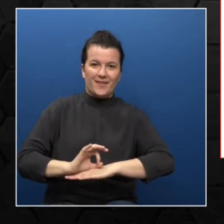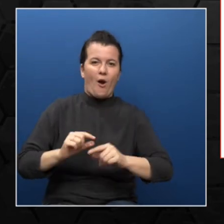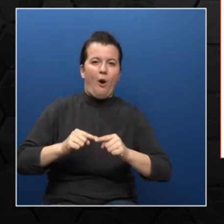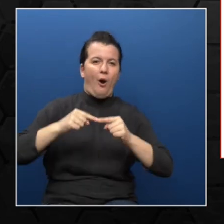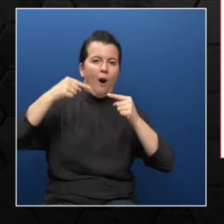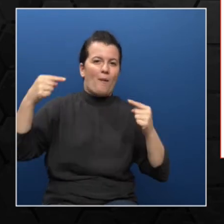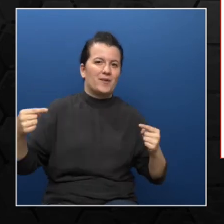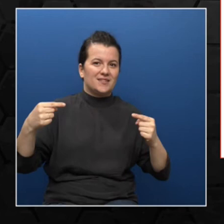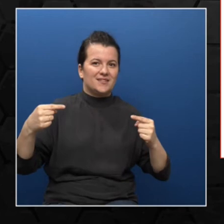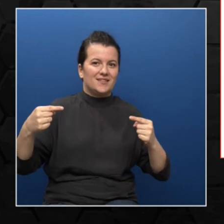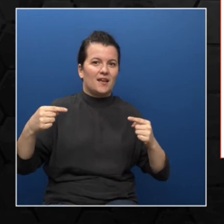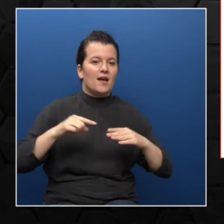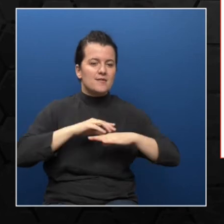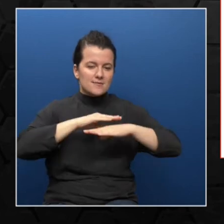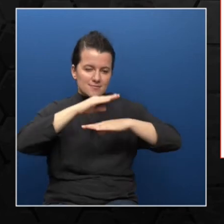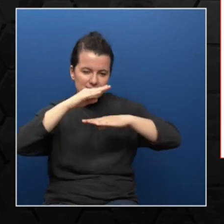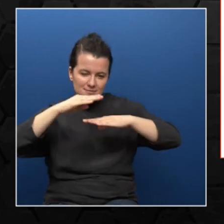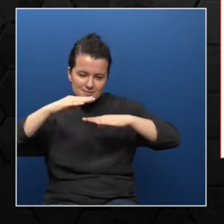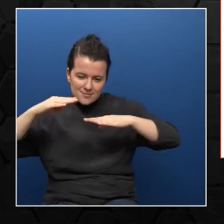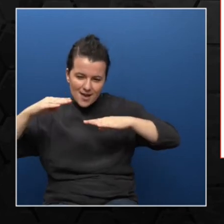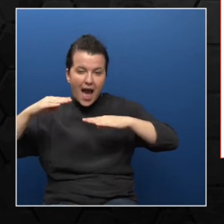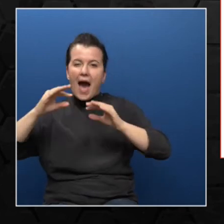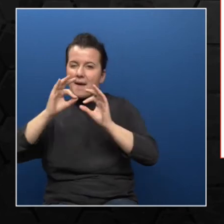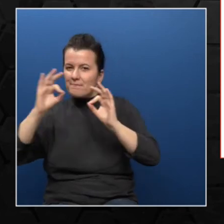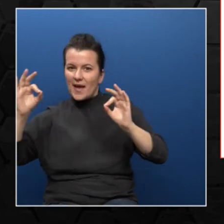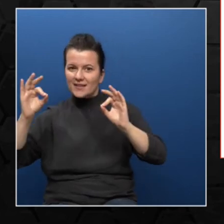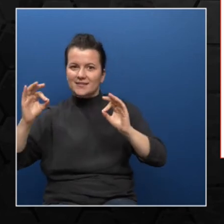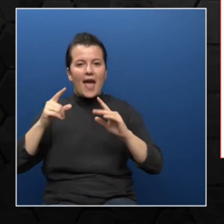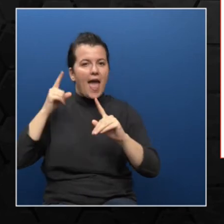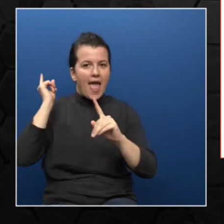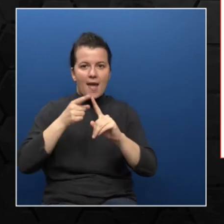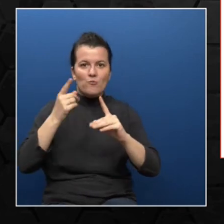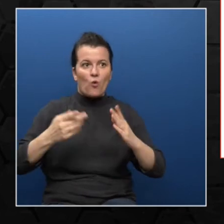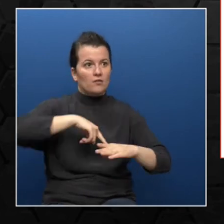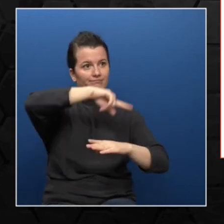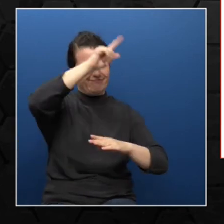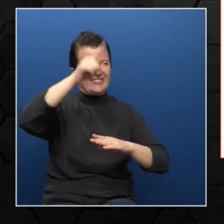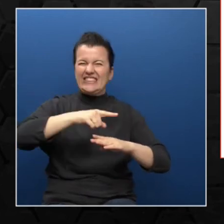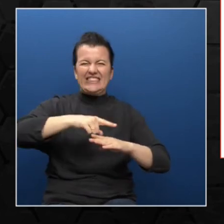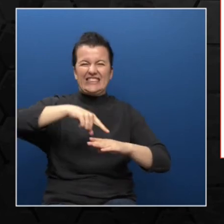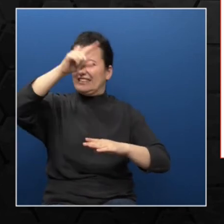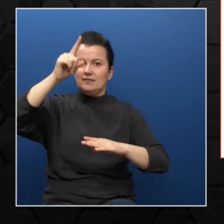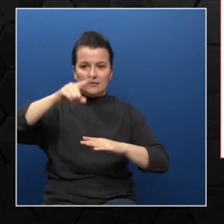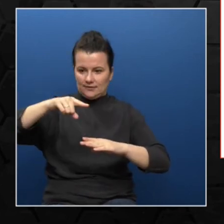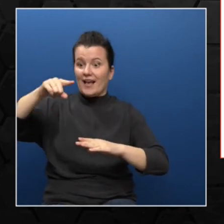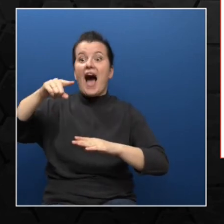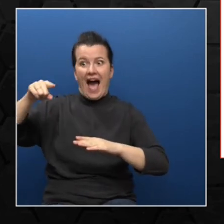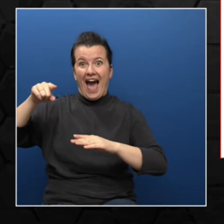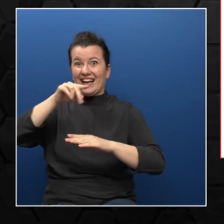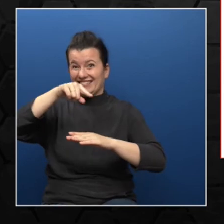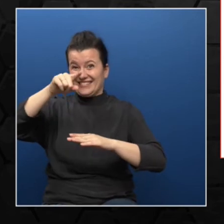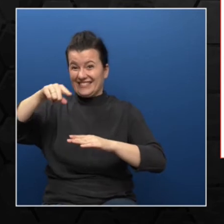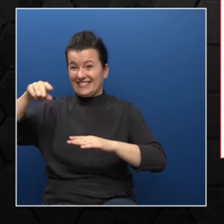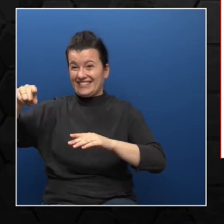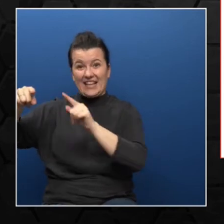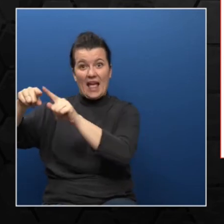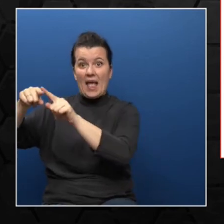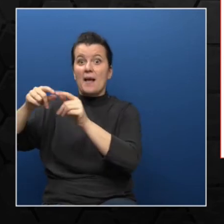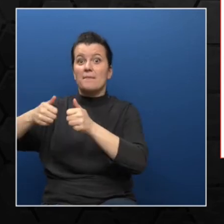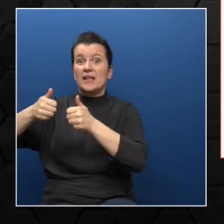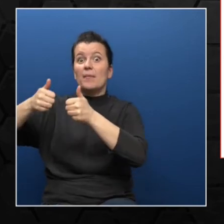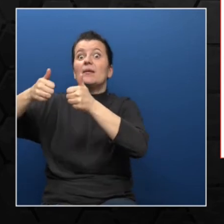then you would be more closer to the solution. So that's how you determine whether you're close to a solution or farther from the solution, just based